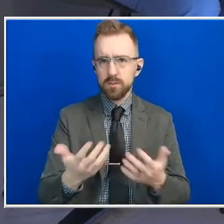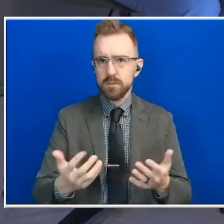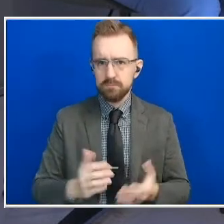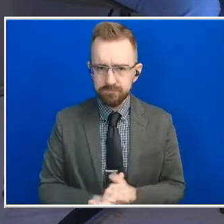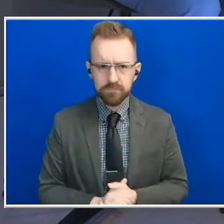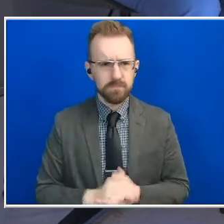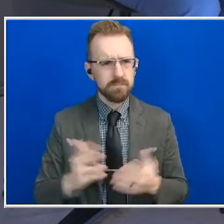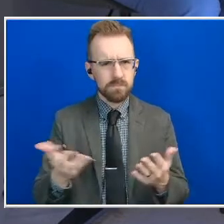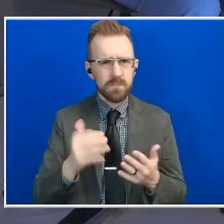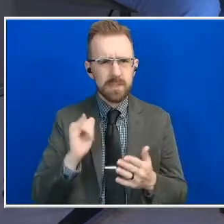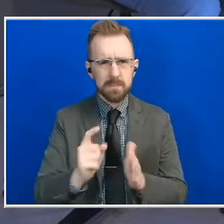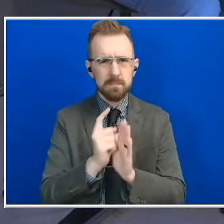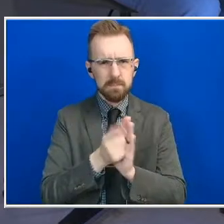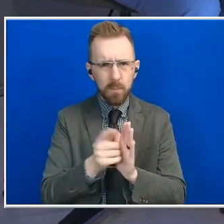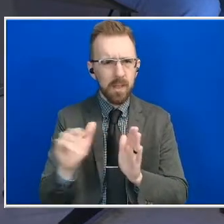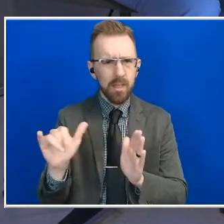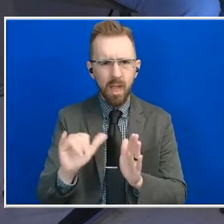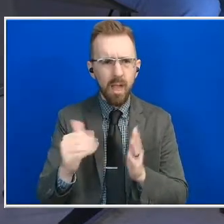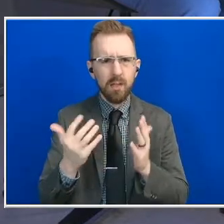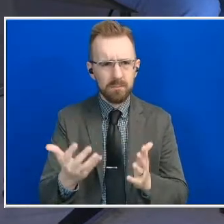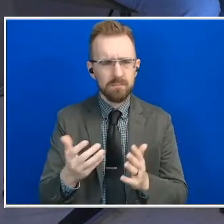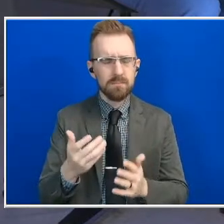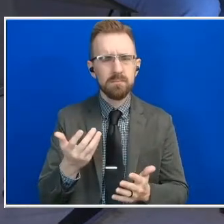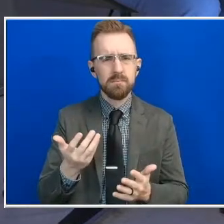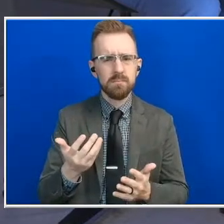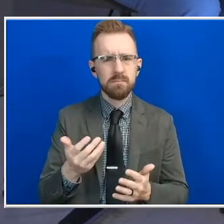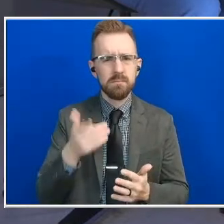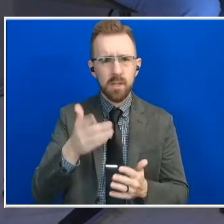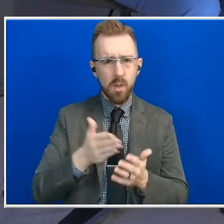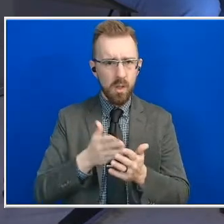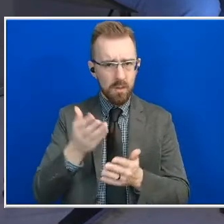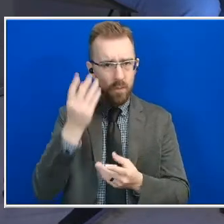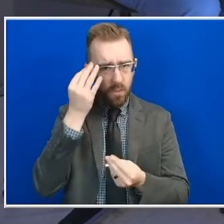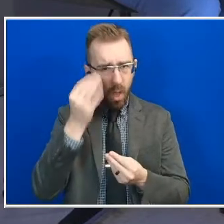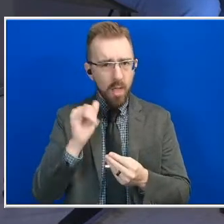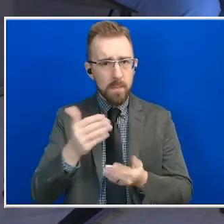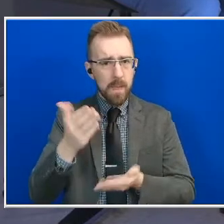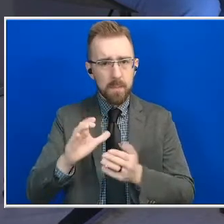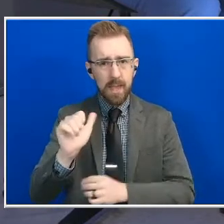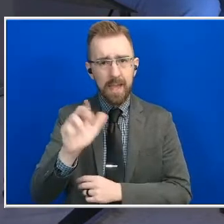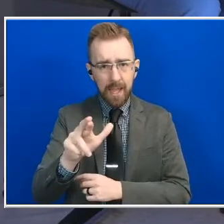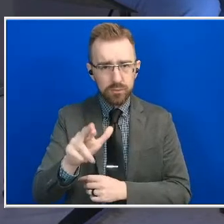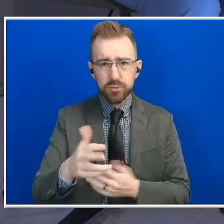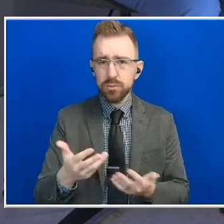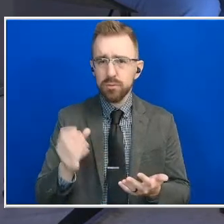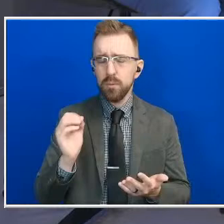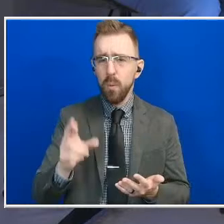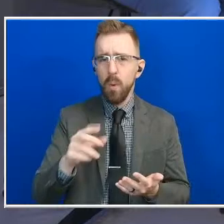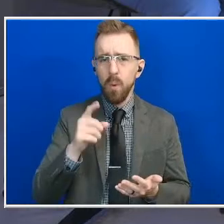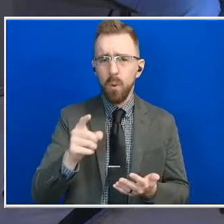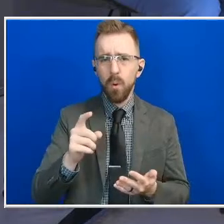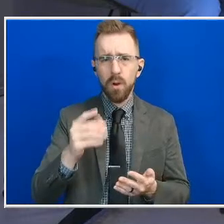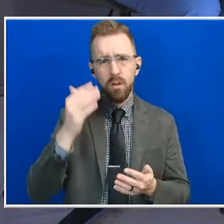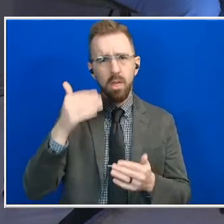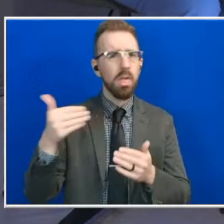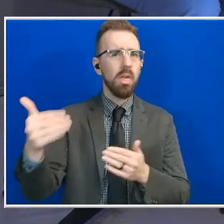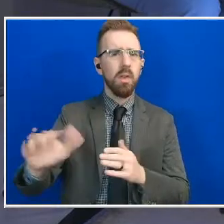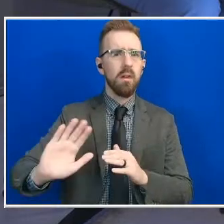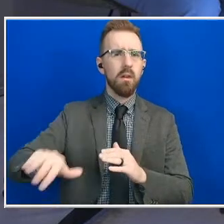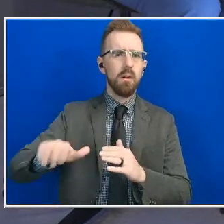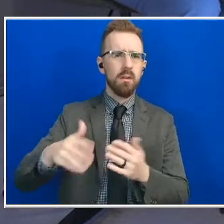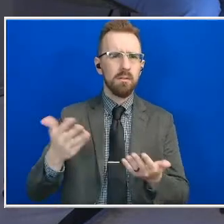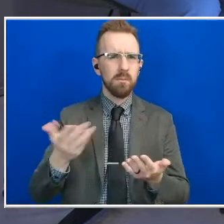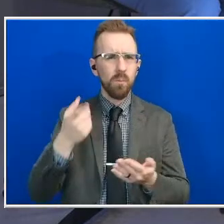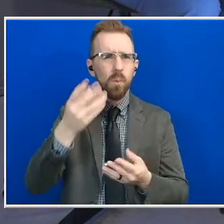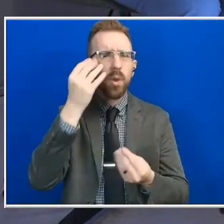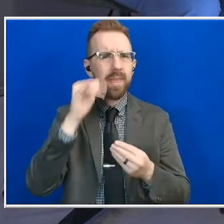like? Had it gone through your mind that it might be a cancer diagnosis, or were you putting that far out? What just kind of went through your mind? I